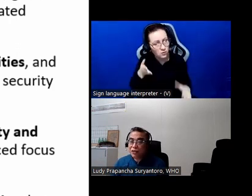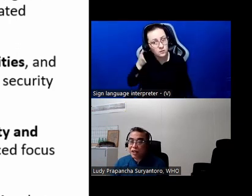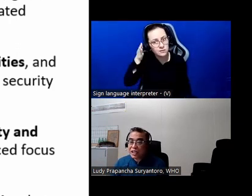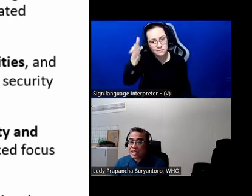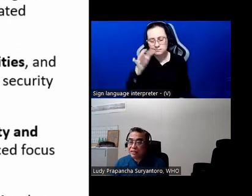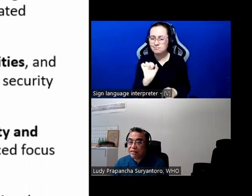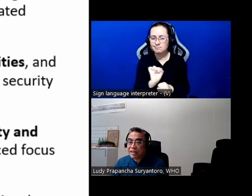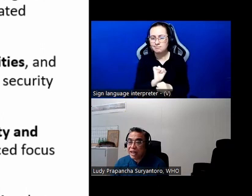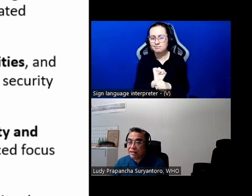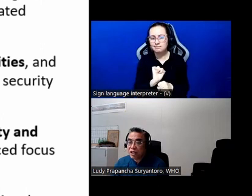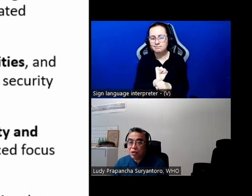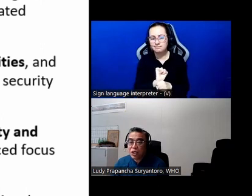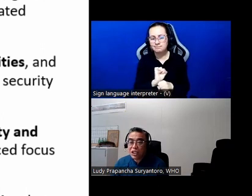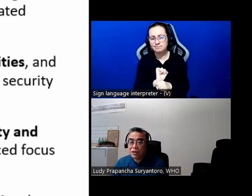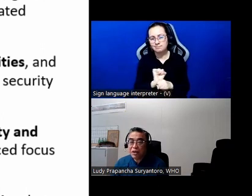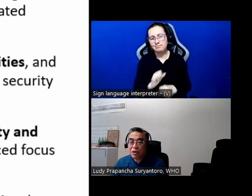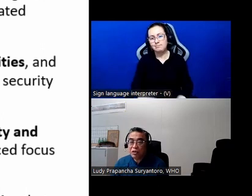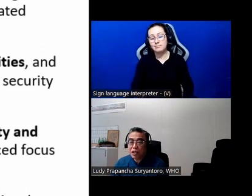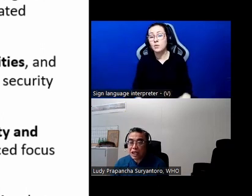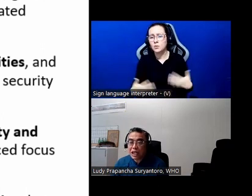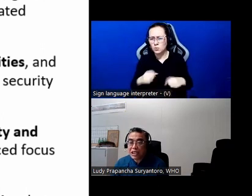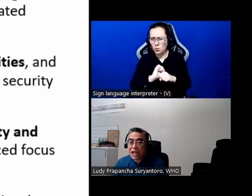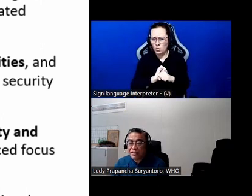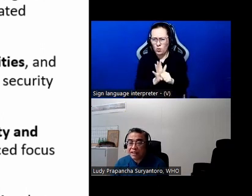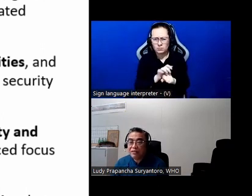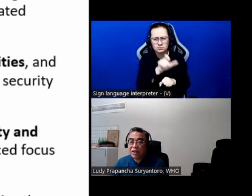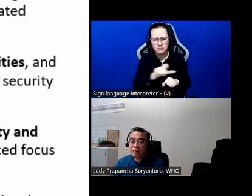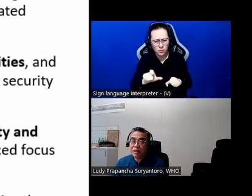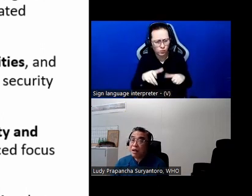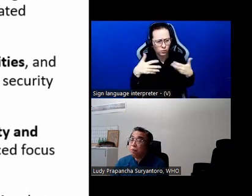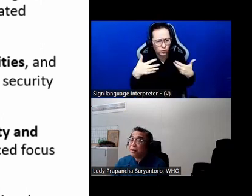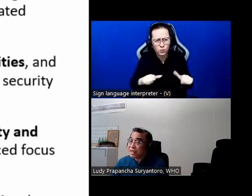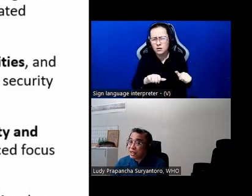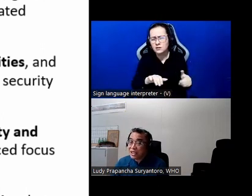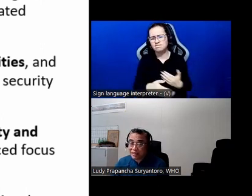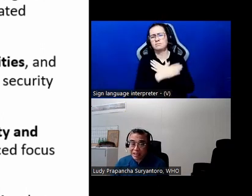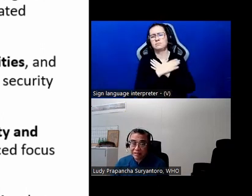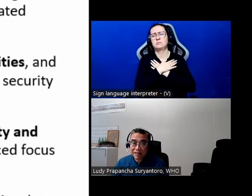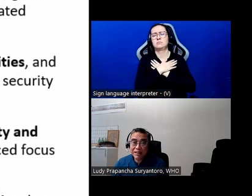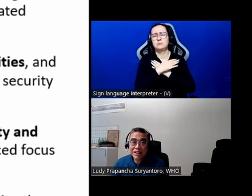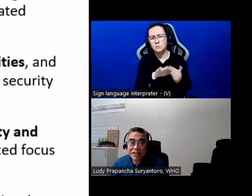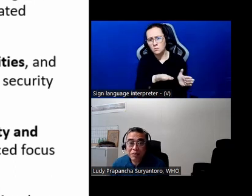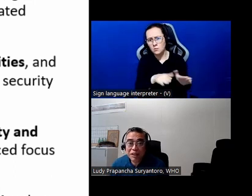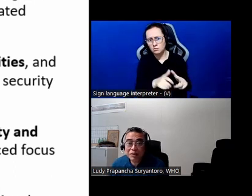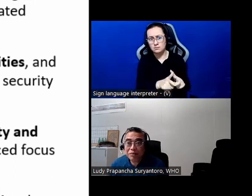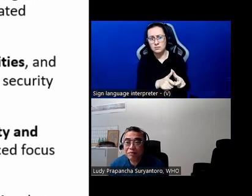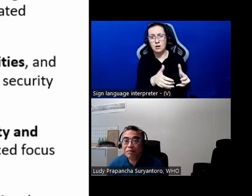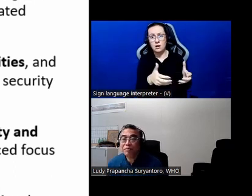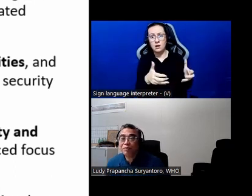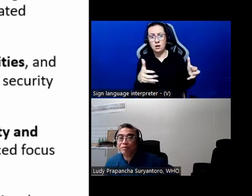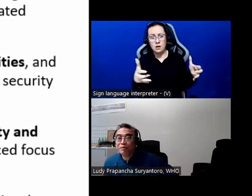last COVID-19 cases and deaths and community spread occurred in the dense environment, particularly cities. Next, please.